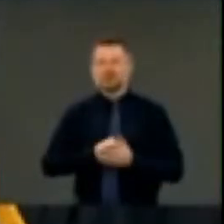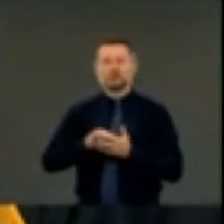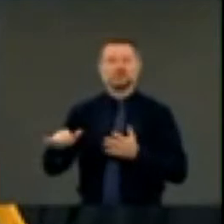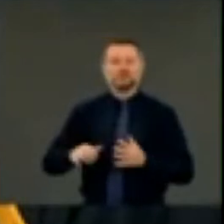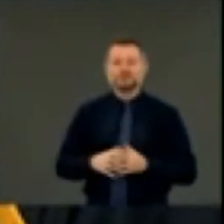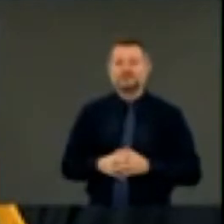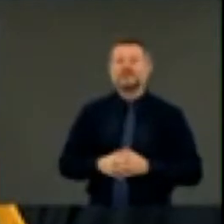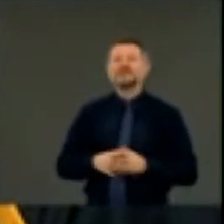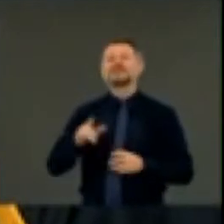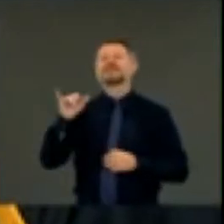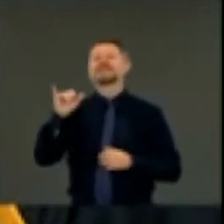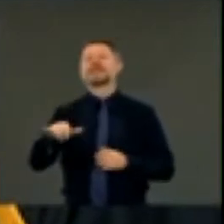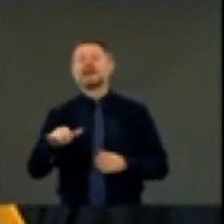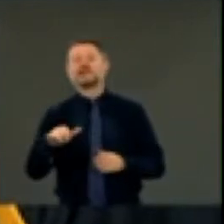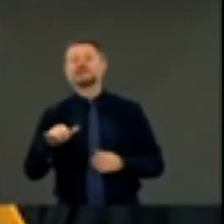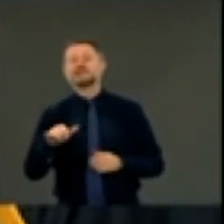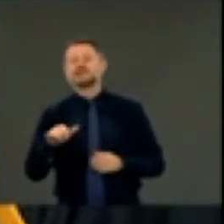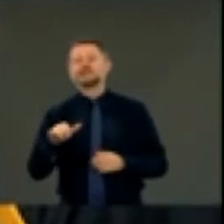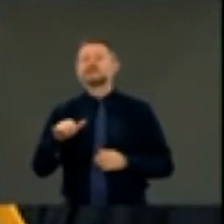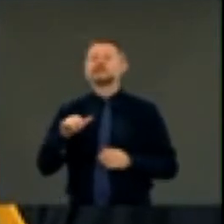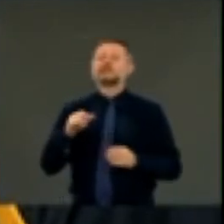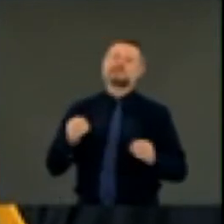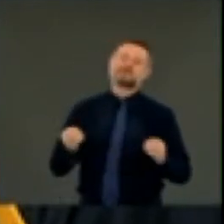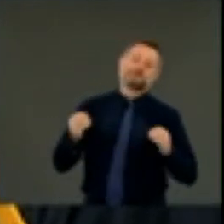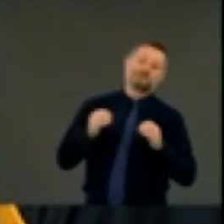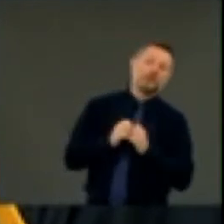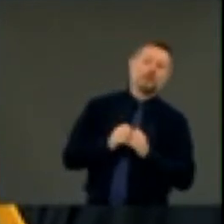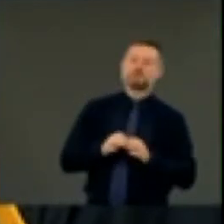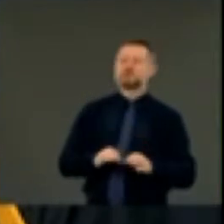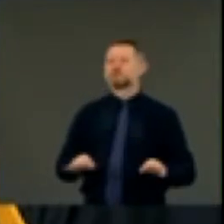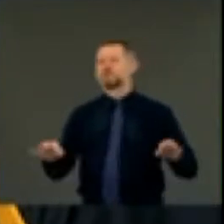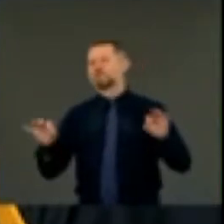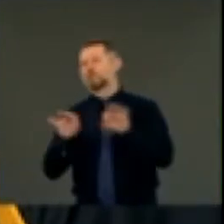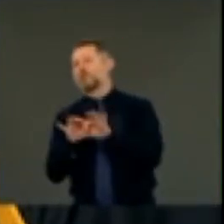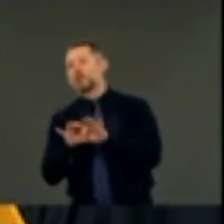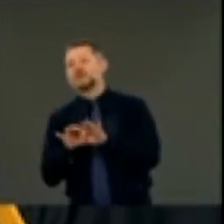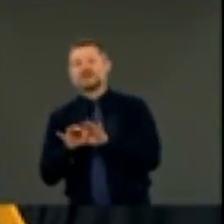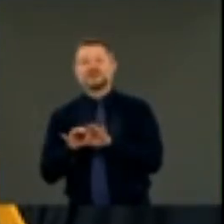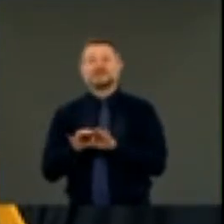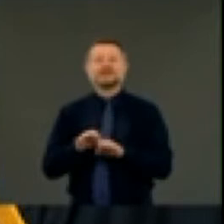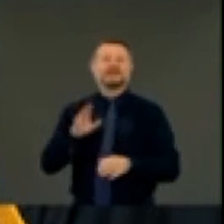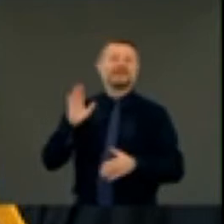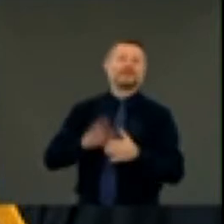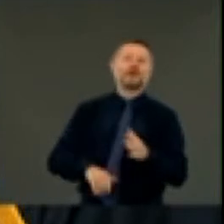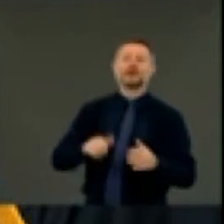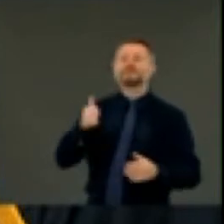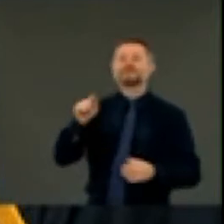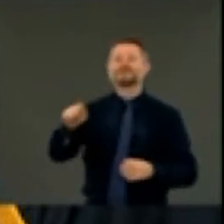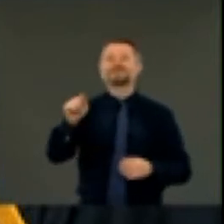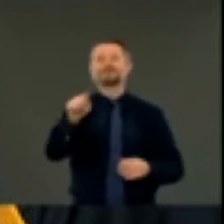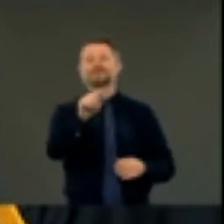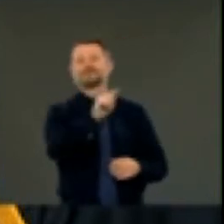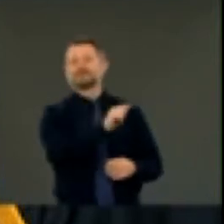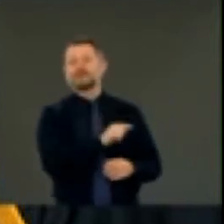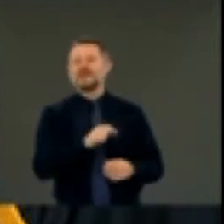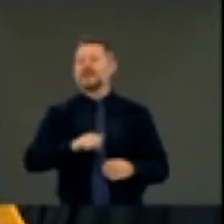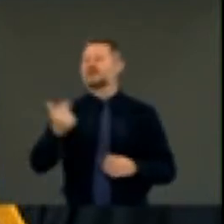And that is more important than any of this other stuff.